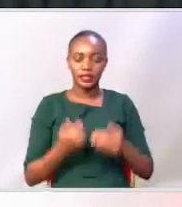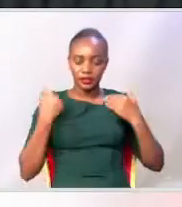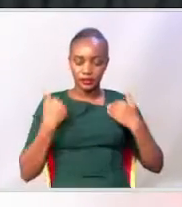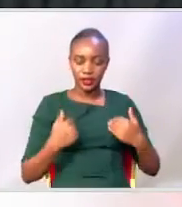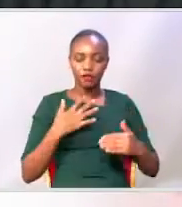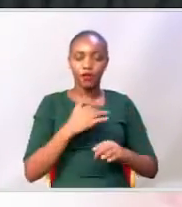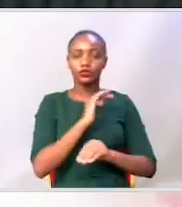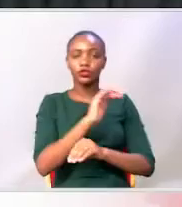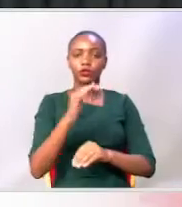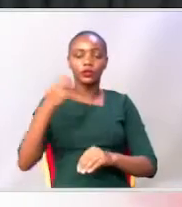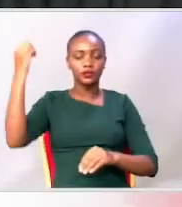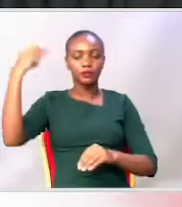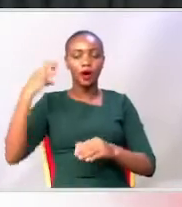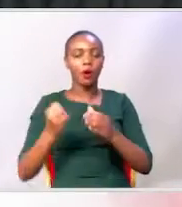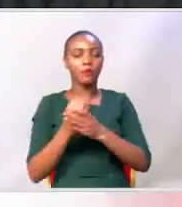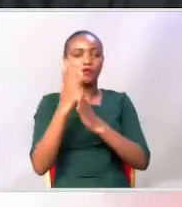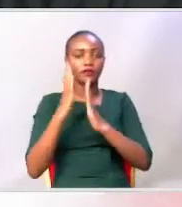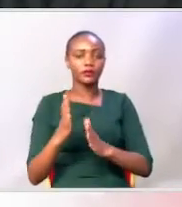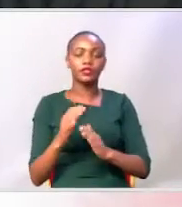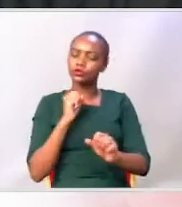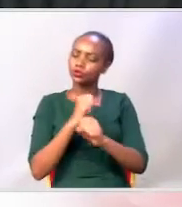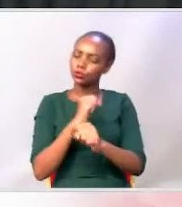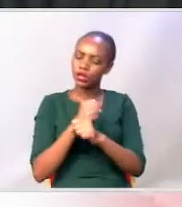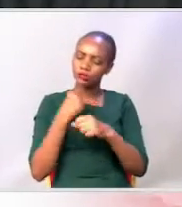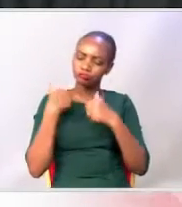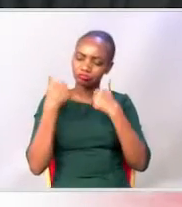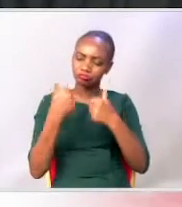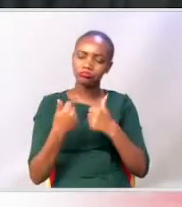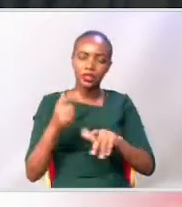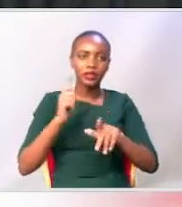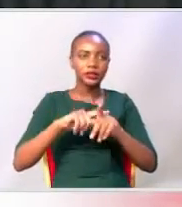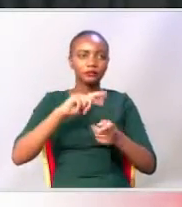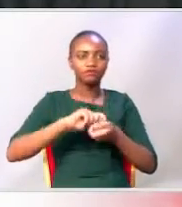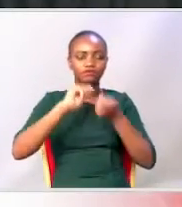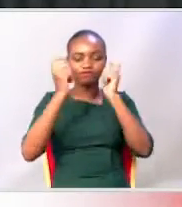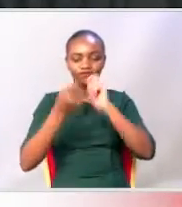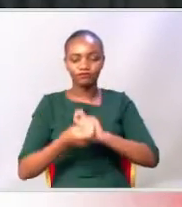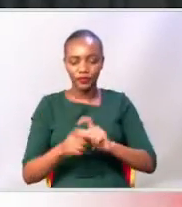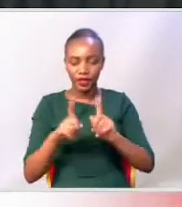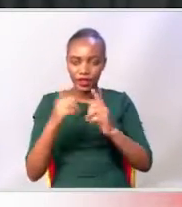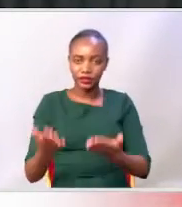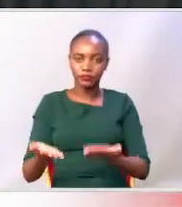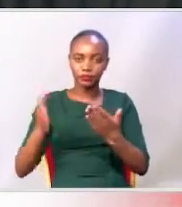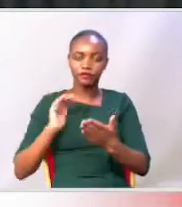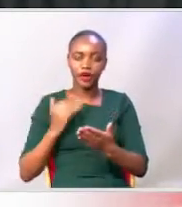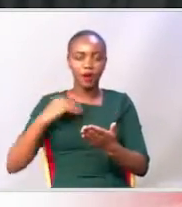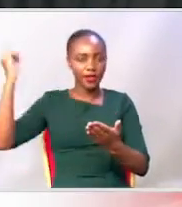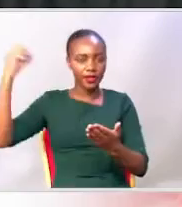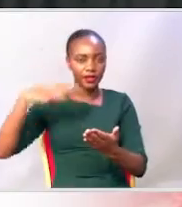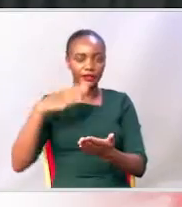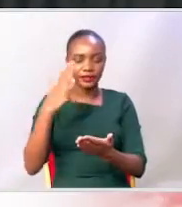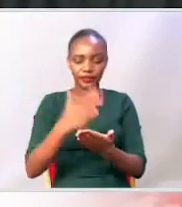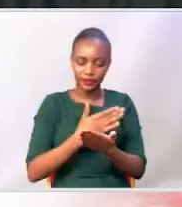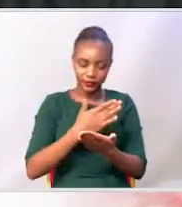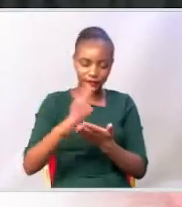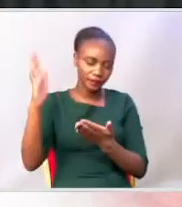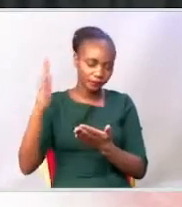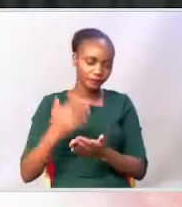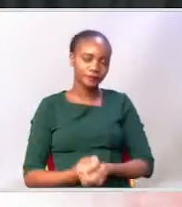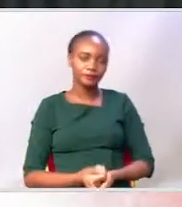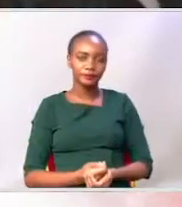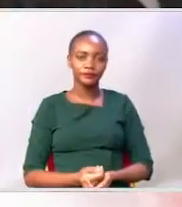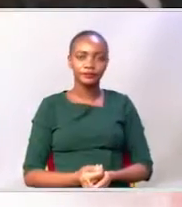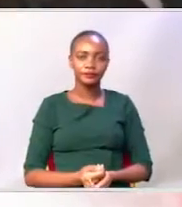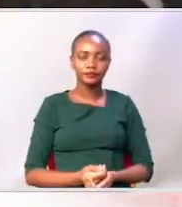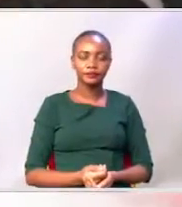the power producers to demonstrate goodwill as we seek to make our energy sector a greater catalyst of our national